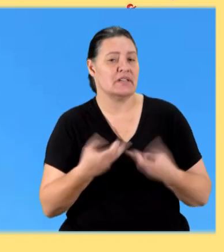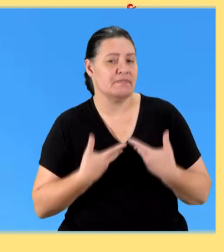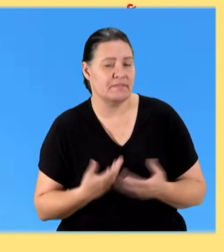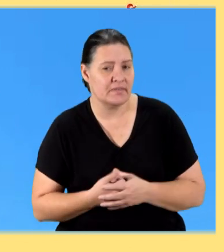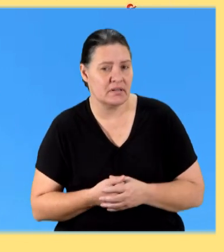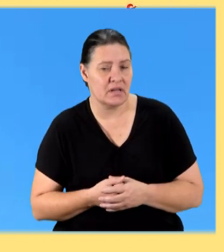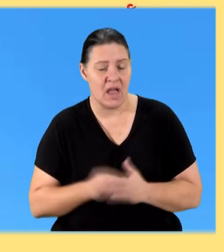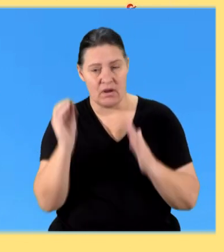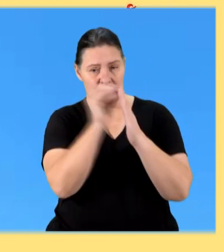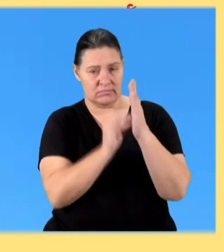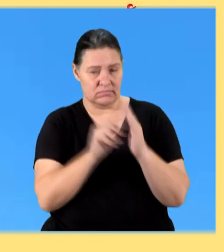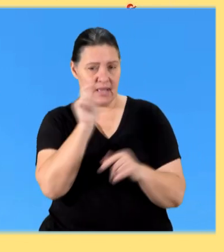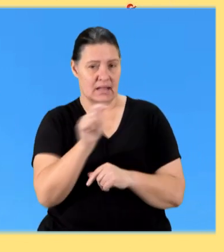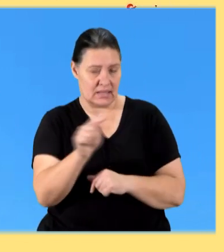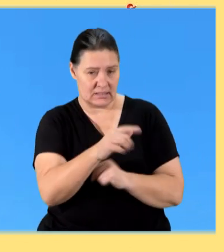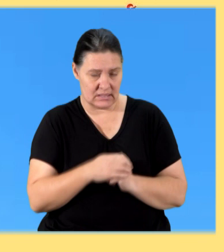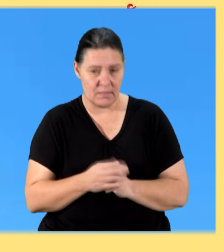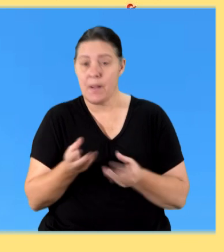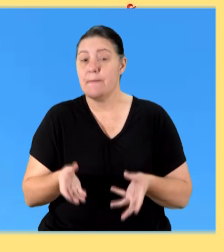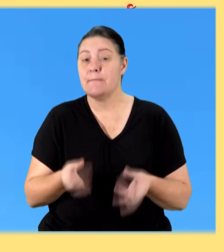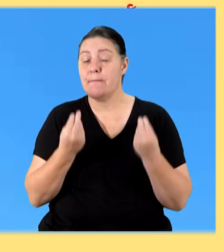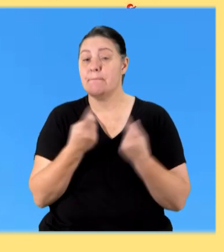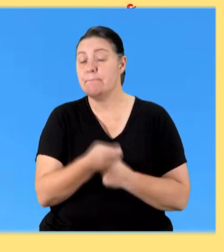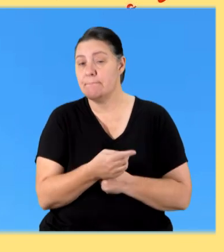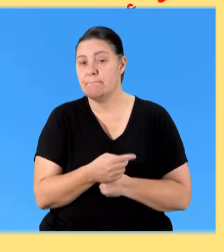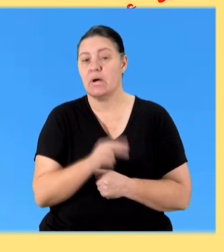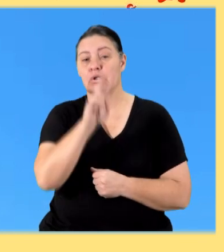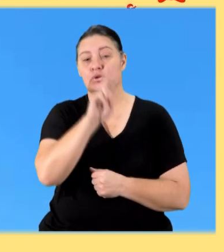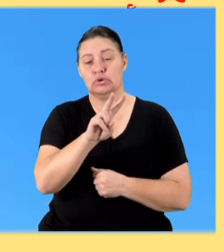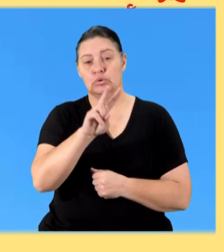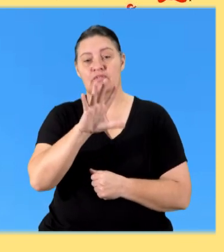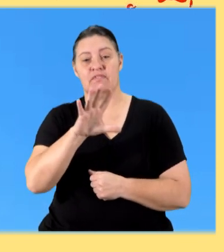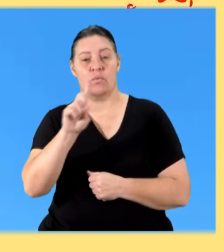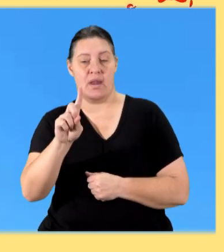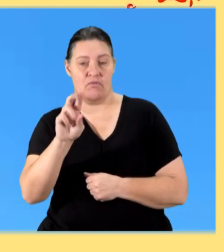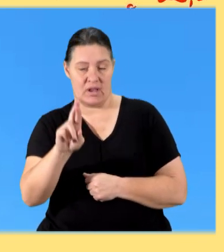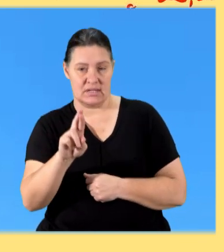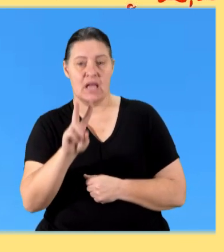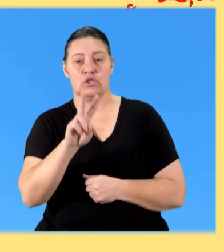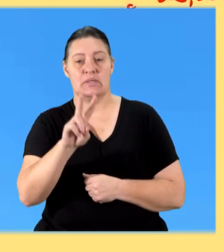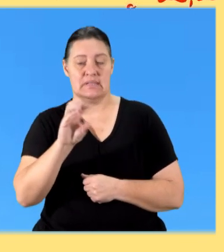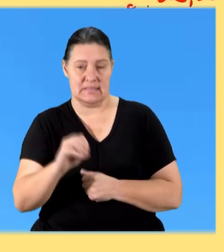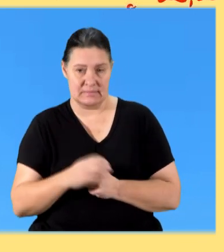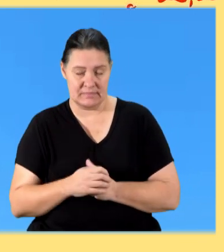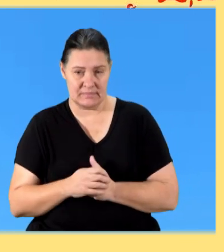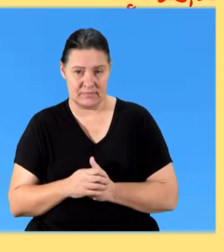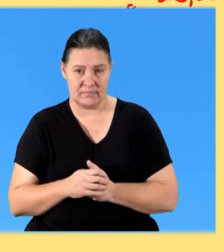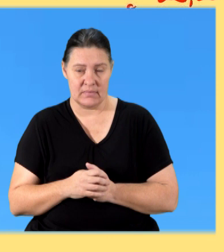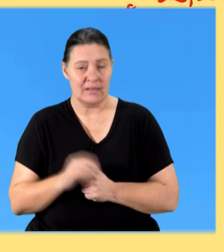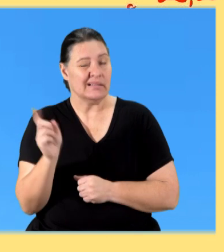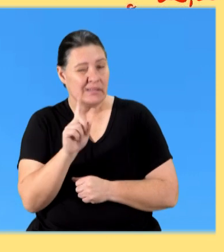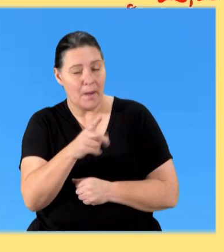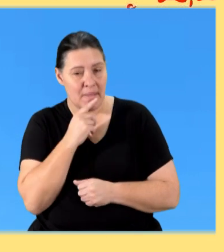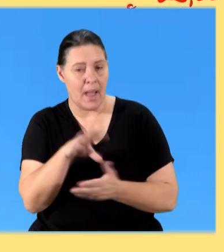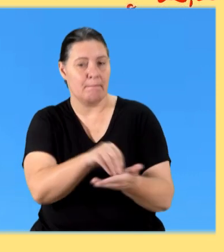you? If you punch that in your calculator, it should give you 251 rands and 20. That is what